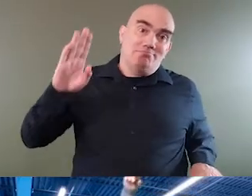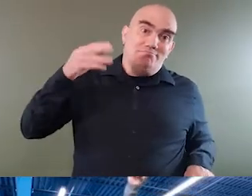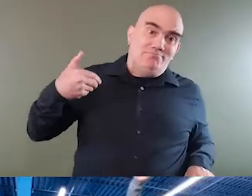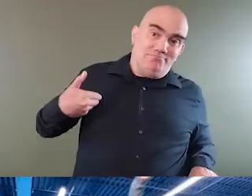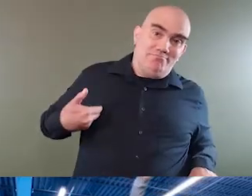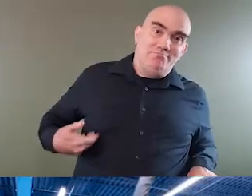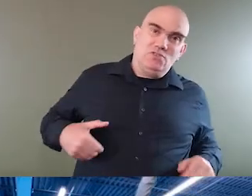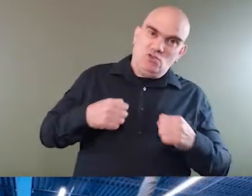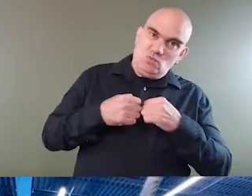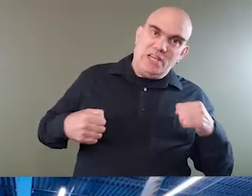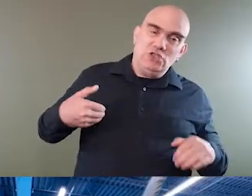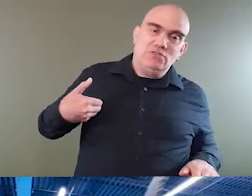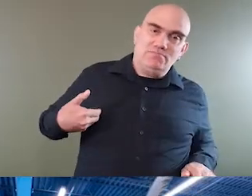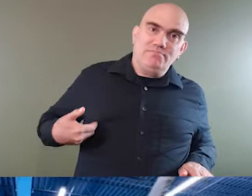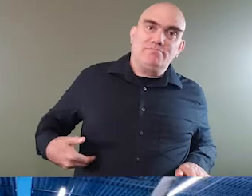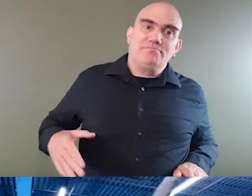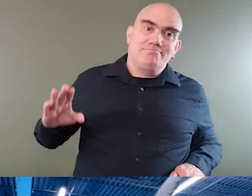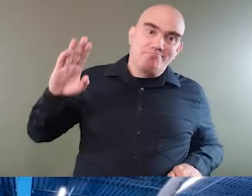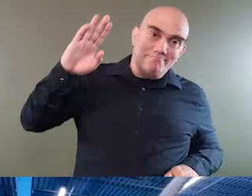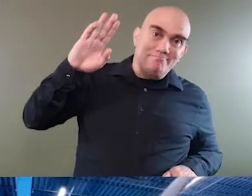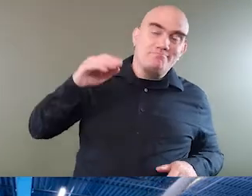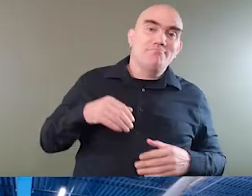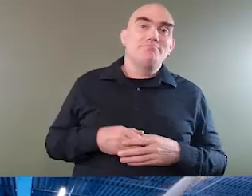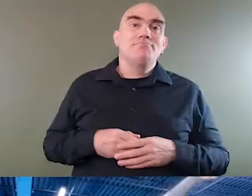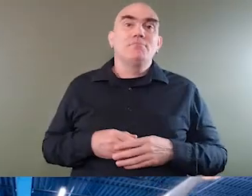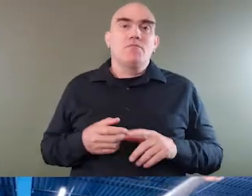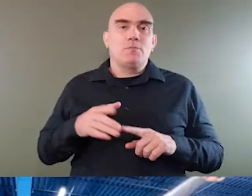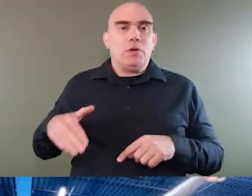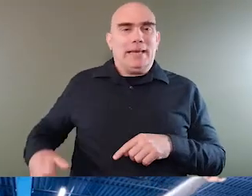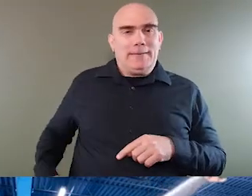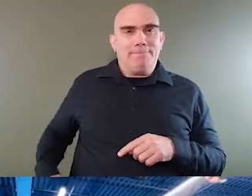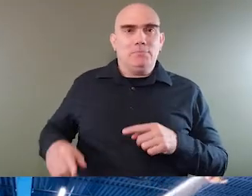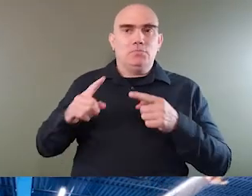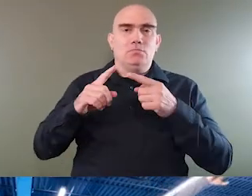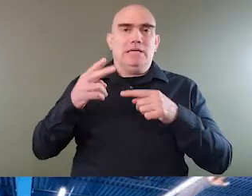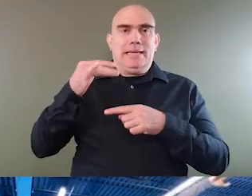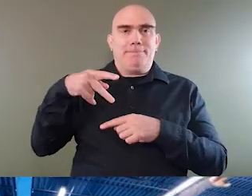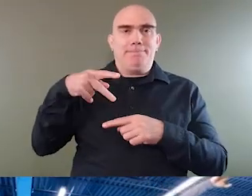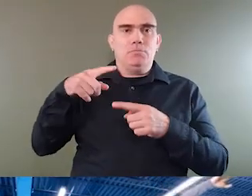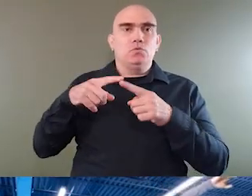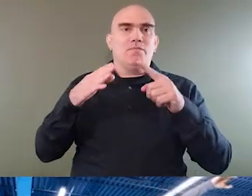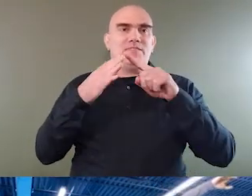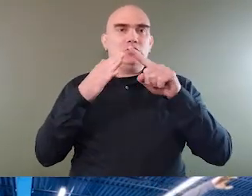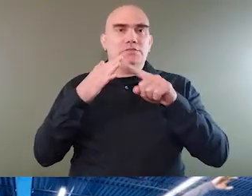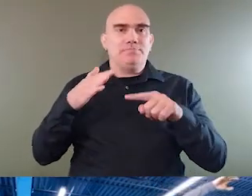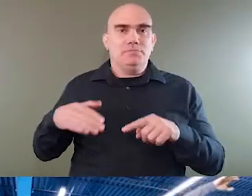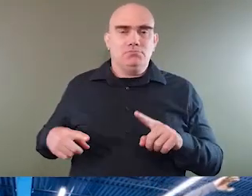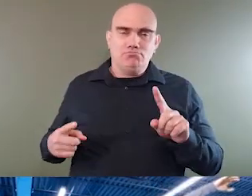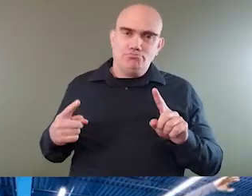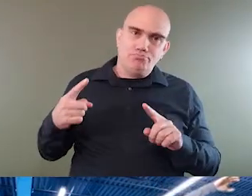Nice big stretch to the other side, long from your hip all the way out to your fingertips.